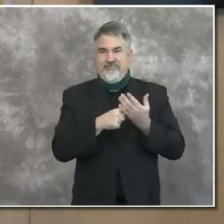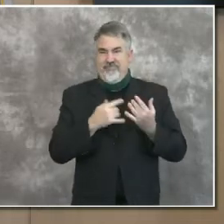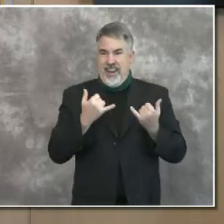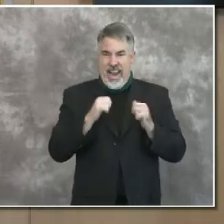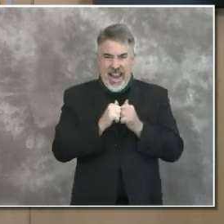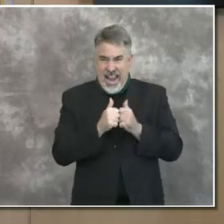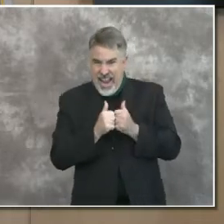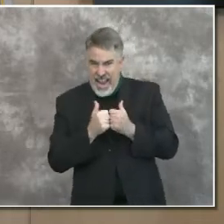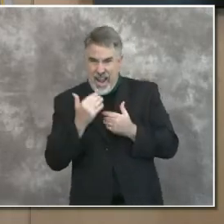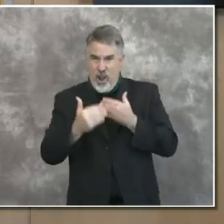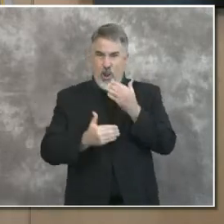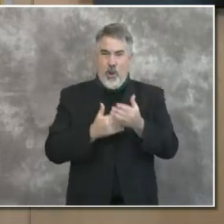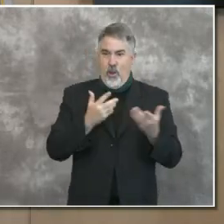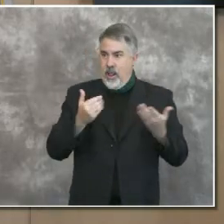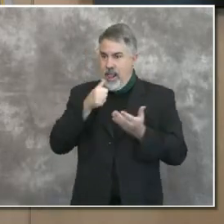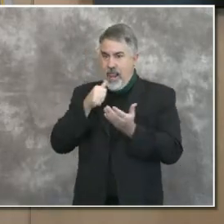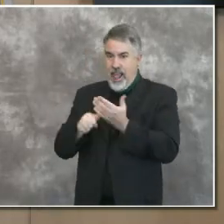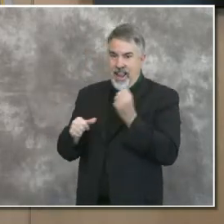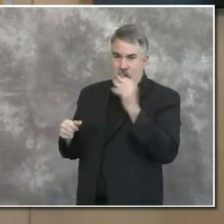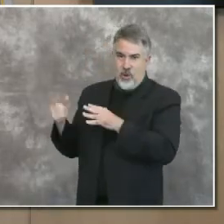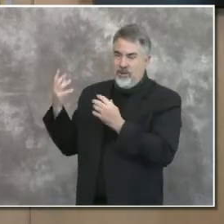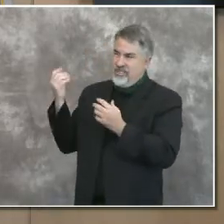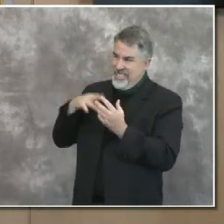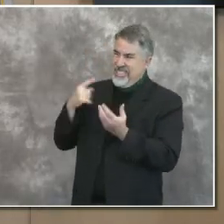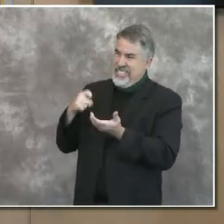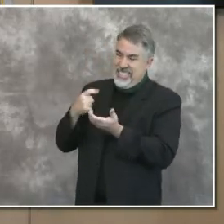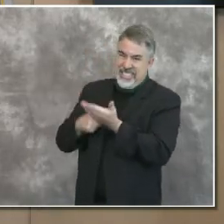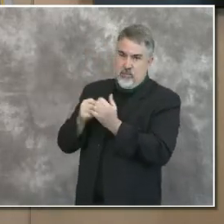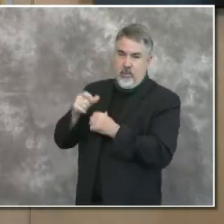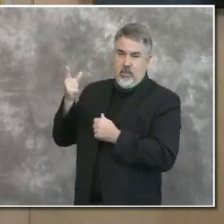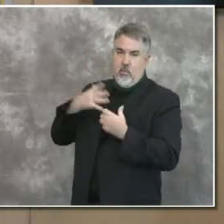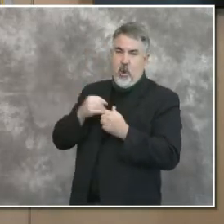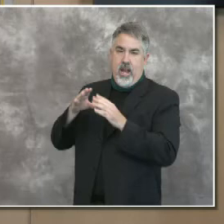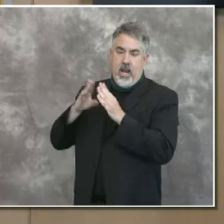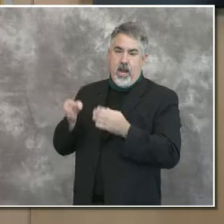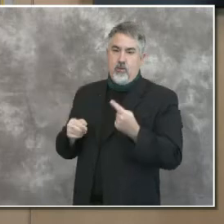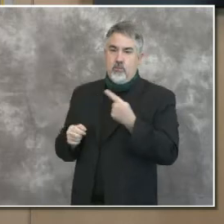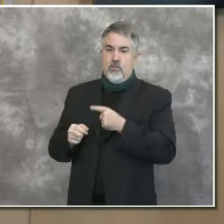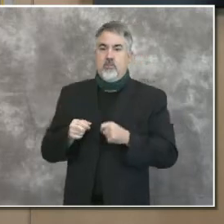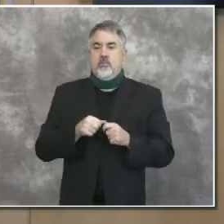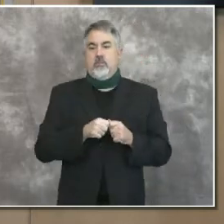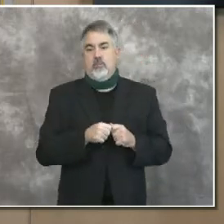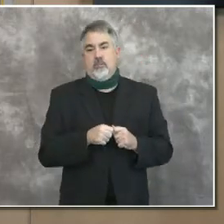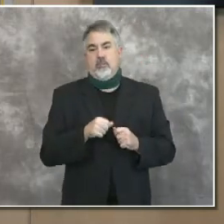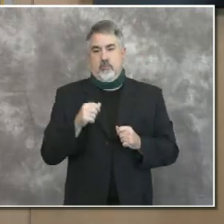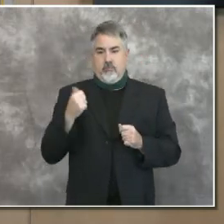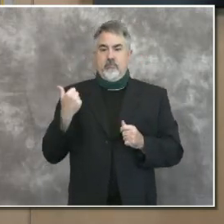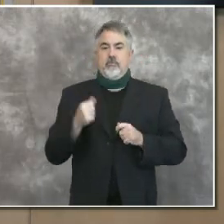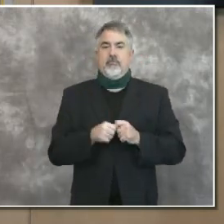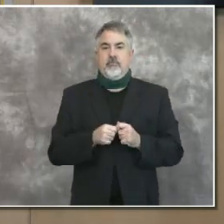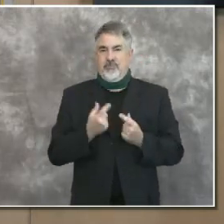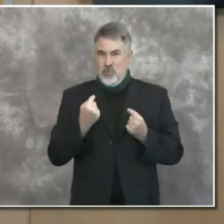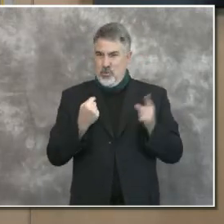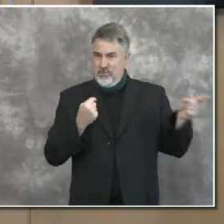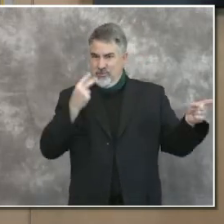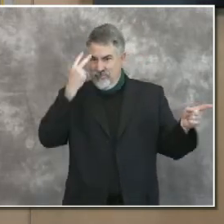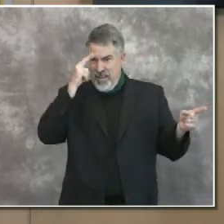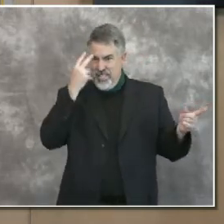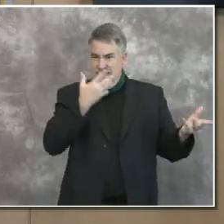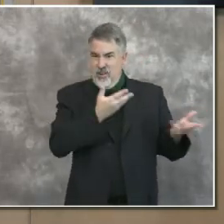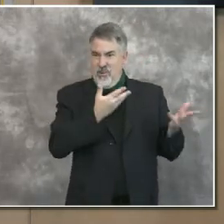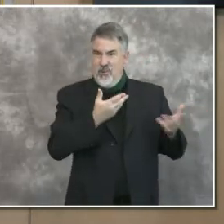the lines of communication between the White House and the county on this matter, and we hope to see some positive results